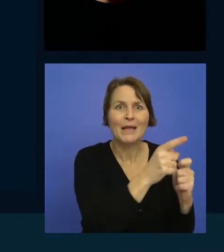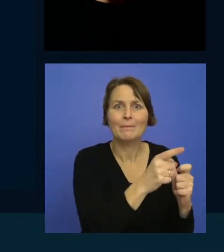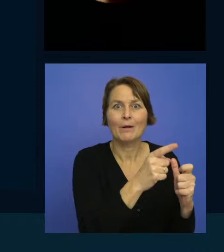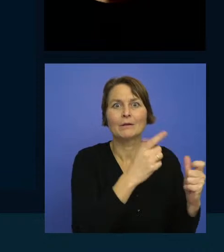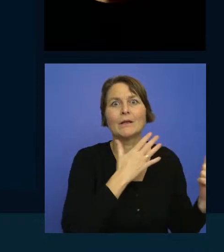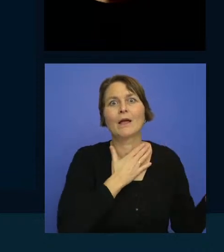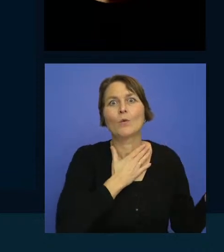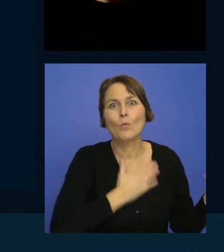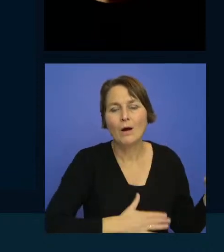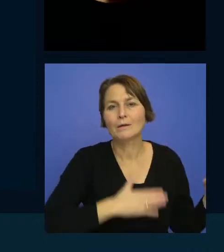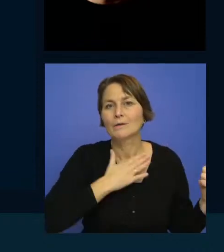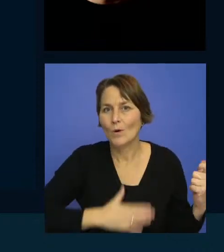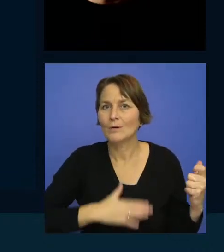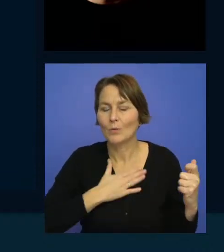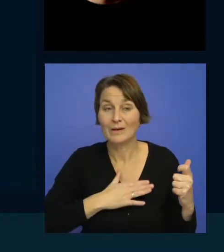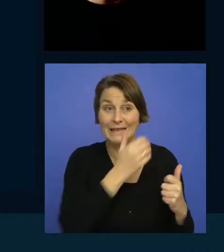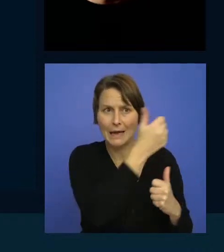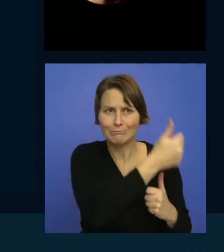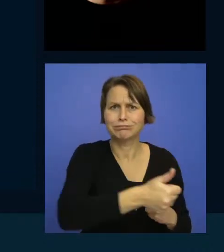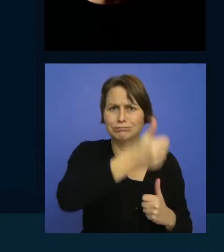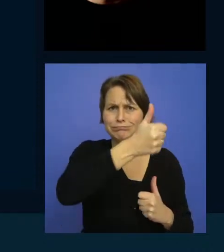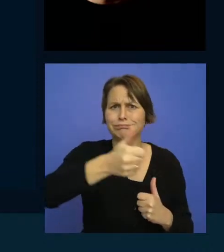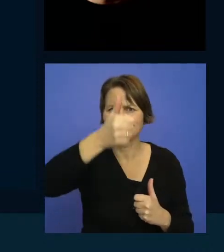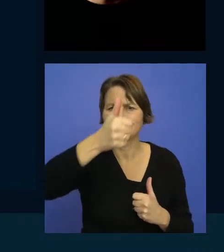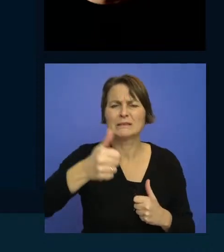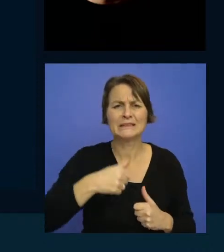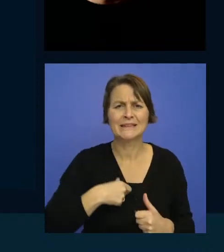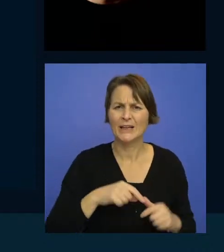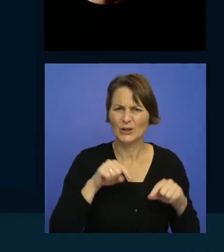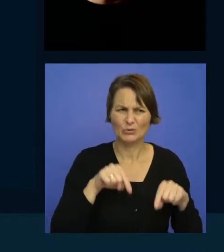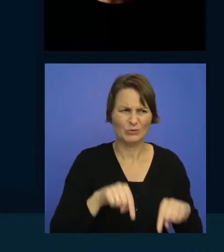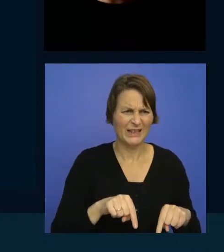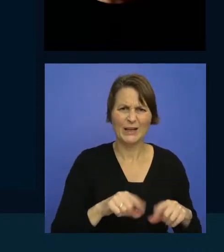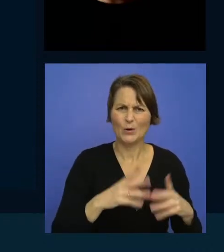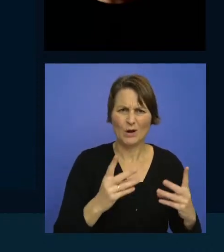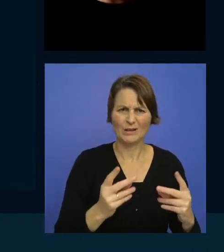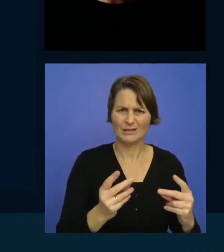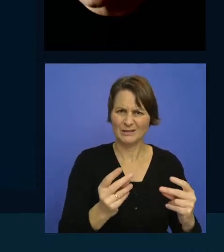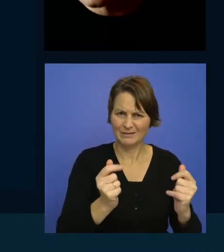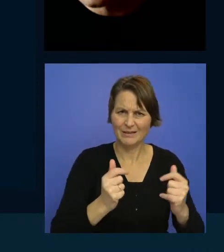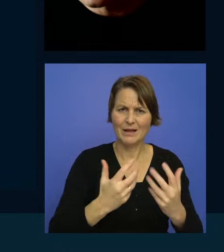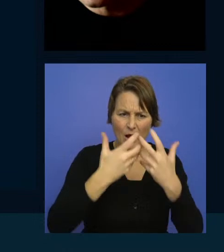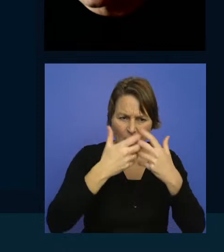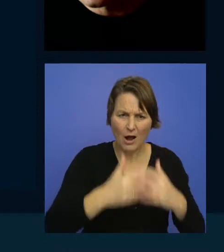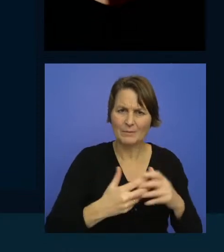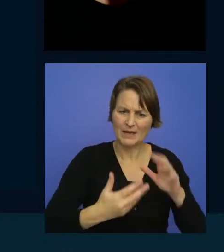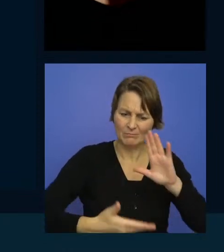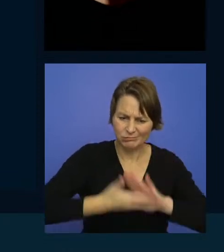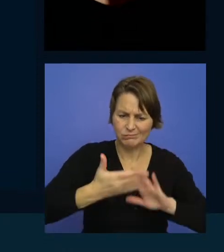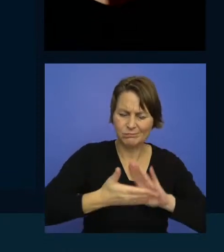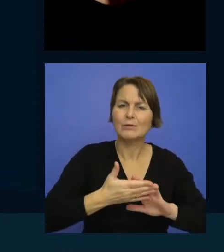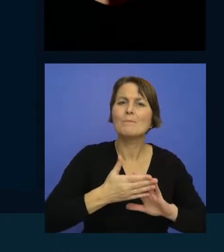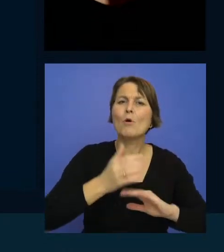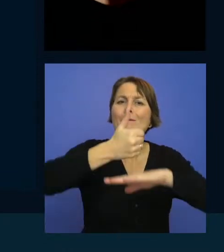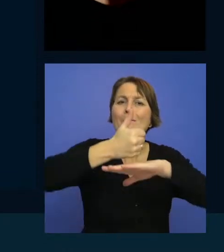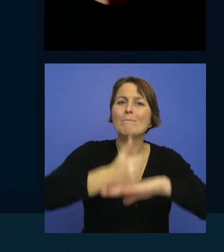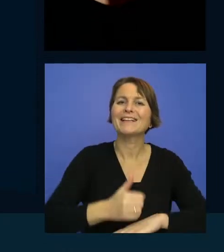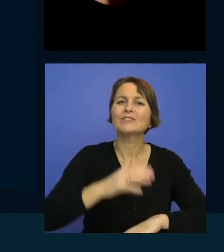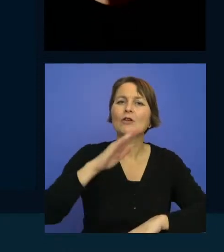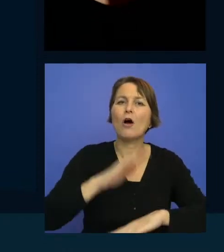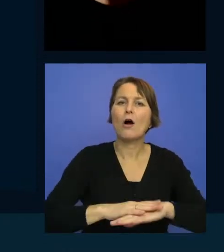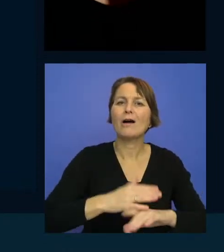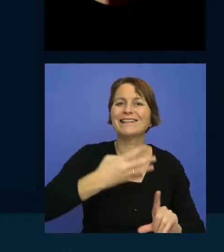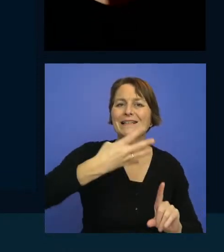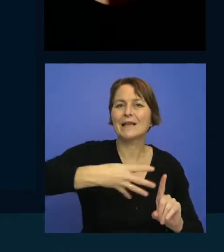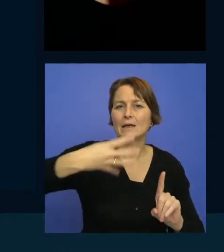these companies, who wish that they'd actually expedited their transformation journey to become a lot more data driven, right? Because at this point, one of the things